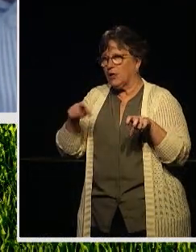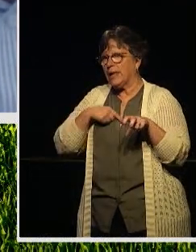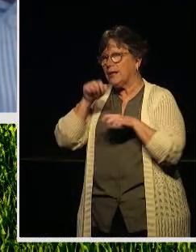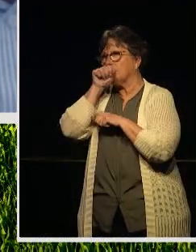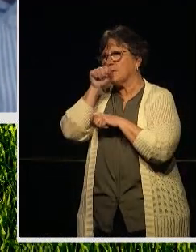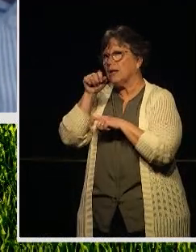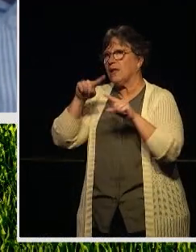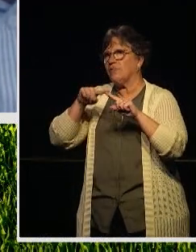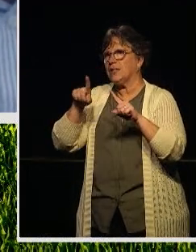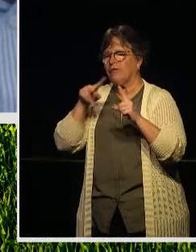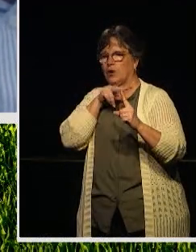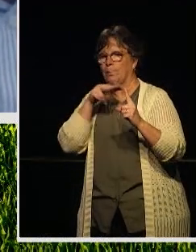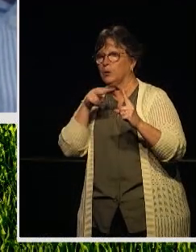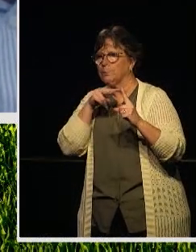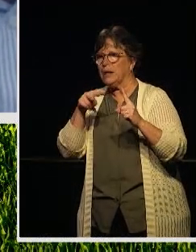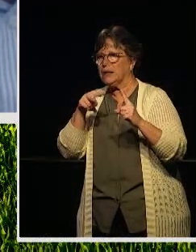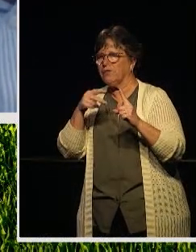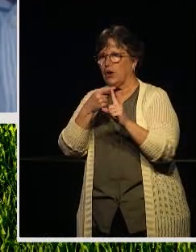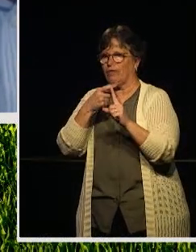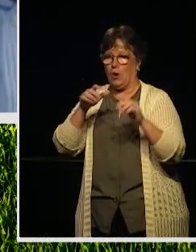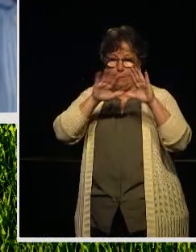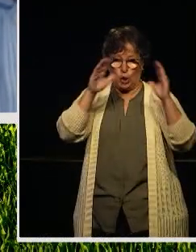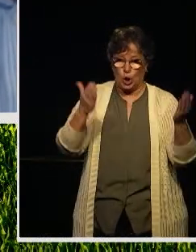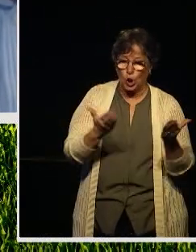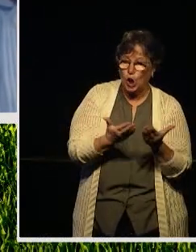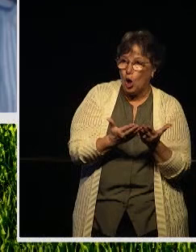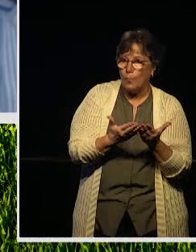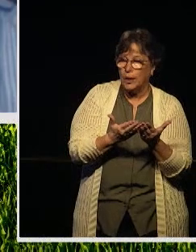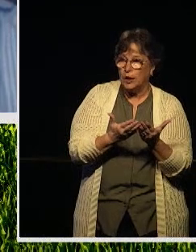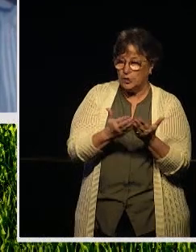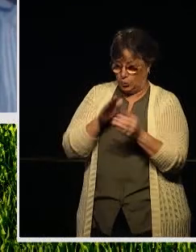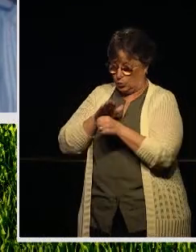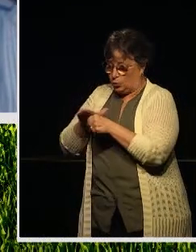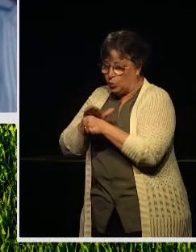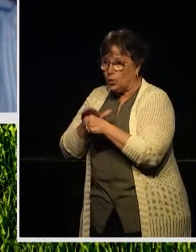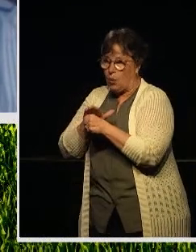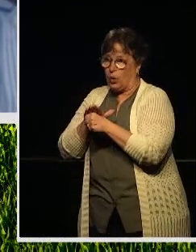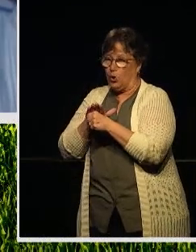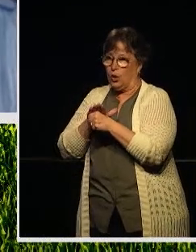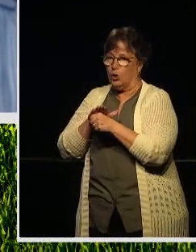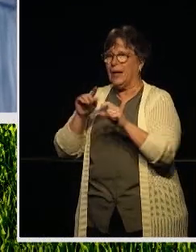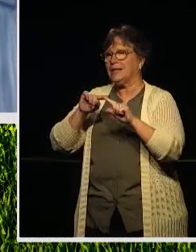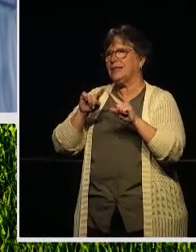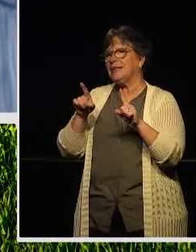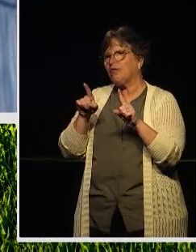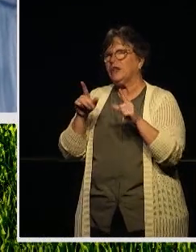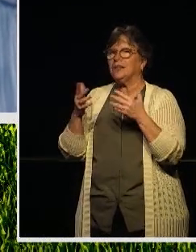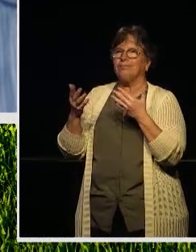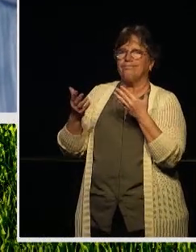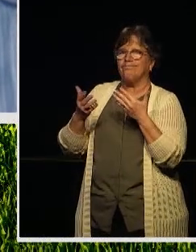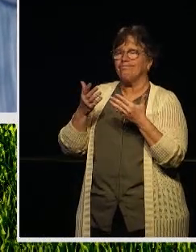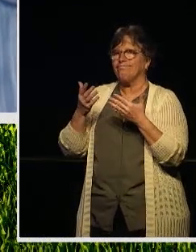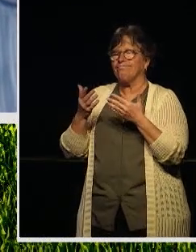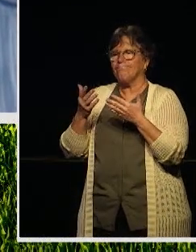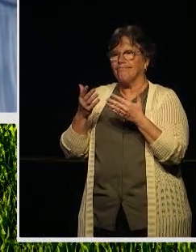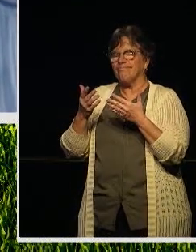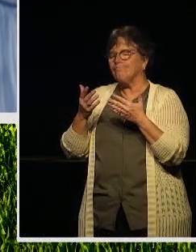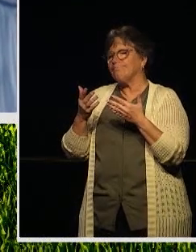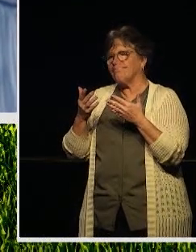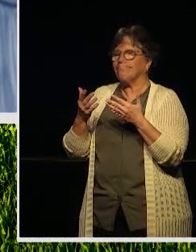different perspectives, from global down to local and different facets. And I would say